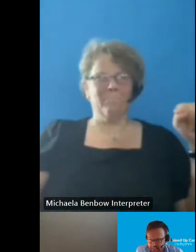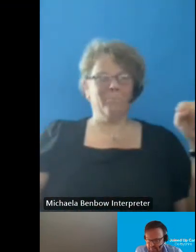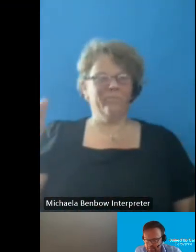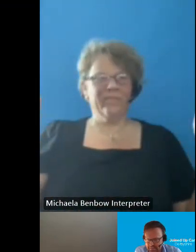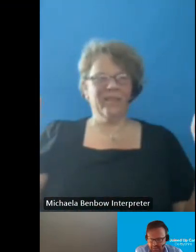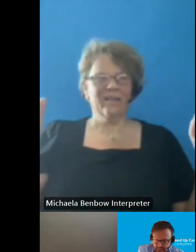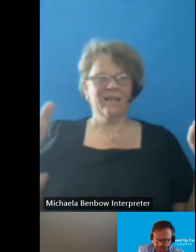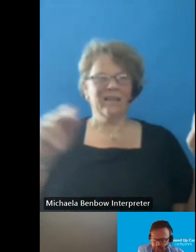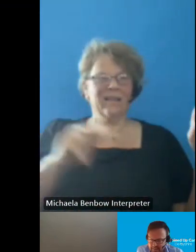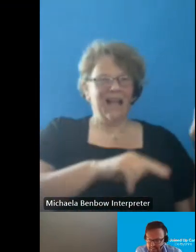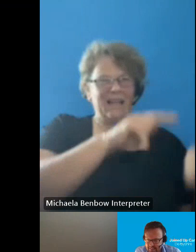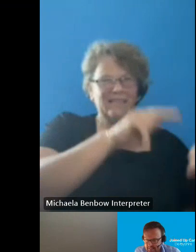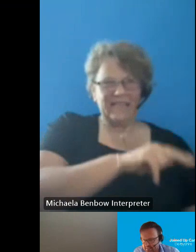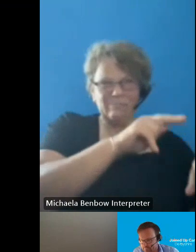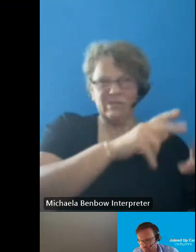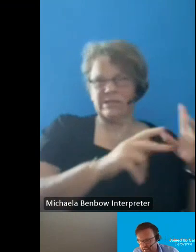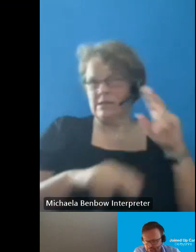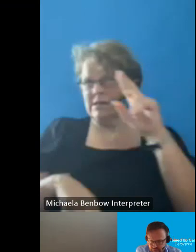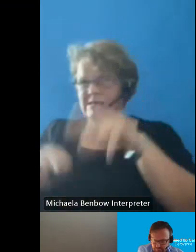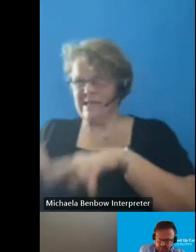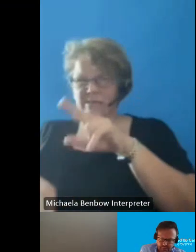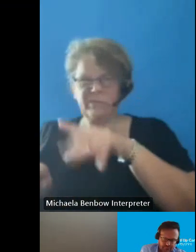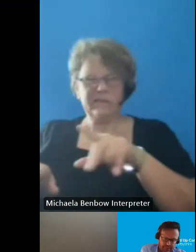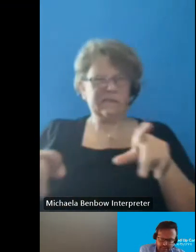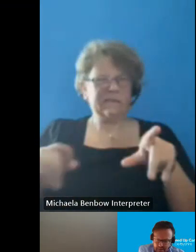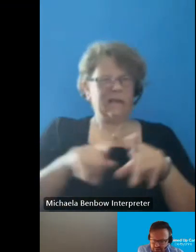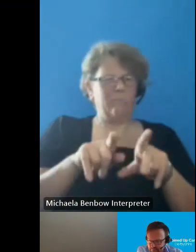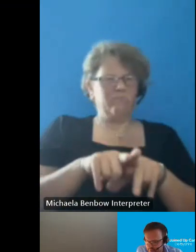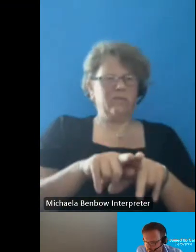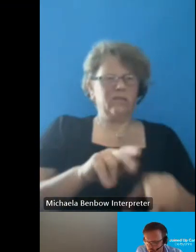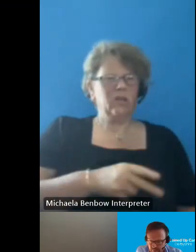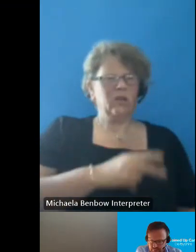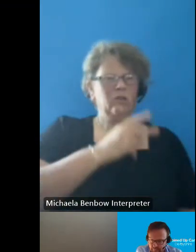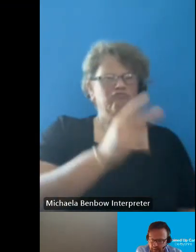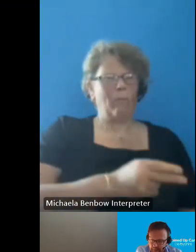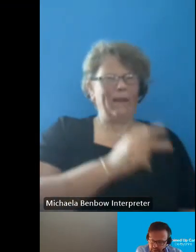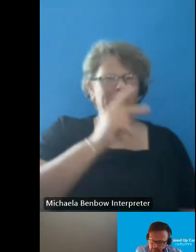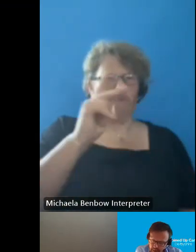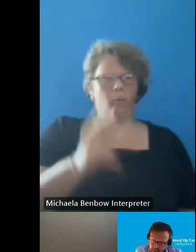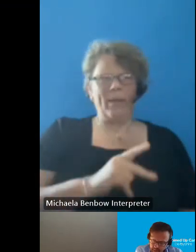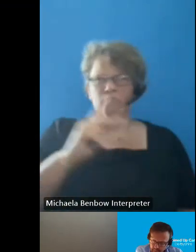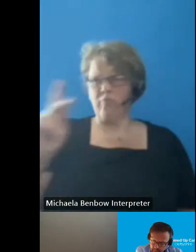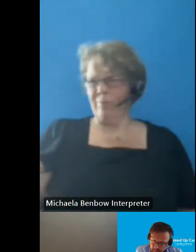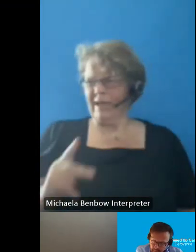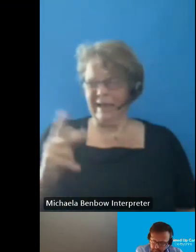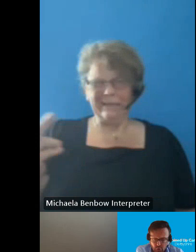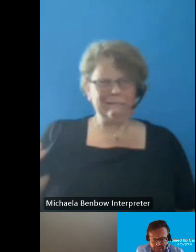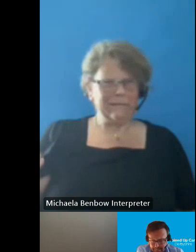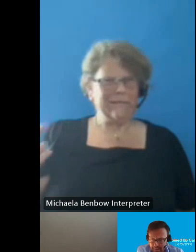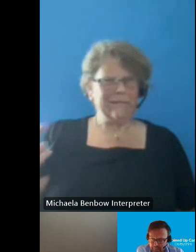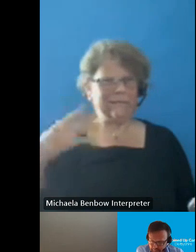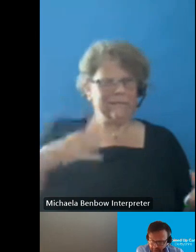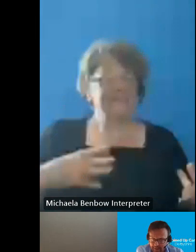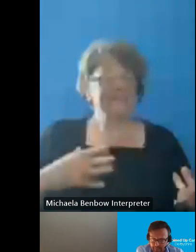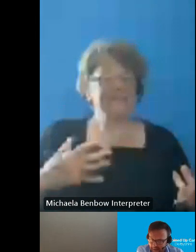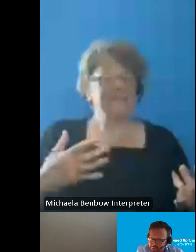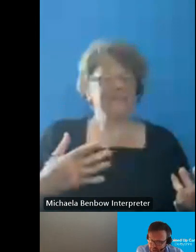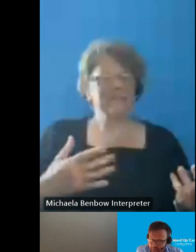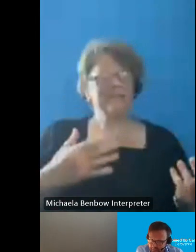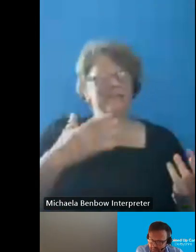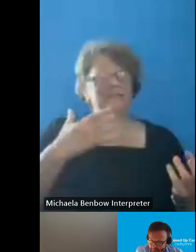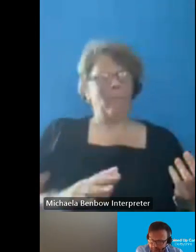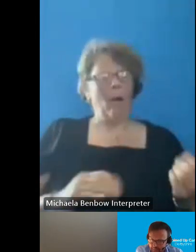various assessments in different spaces, redos, readmissions, the whole shebang. So people call it demand failure,